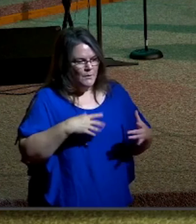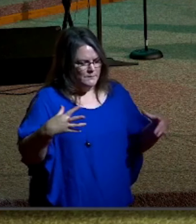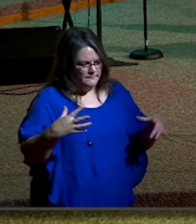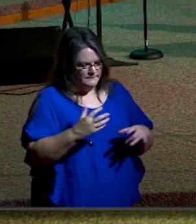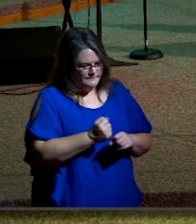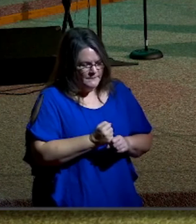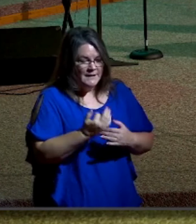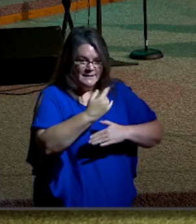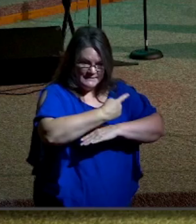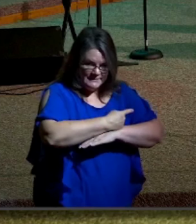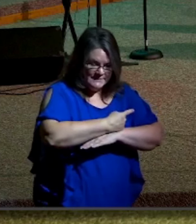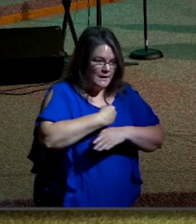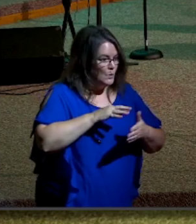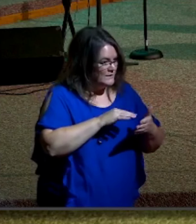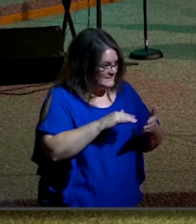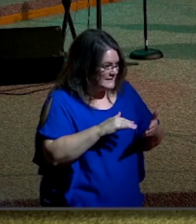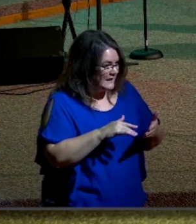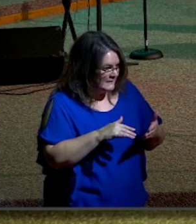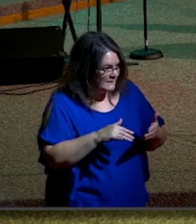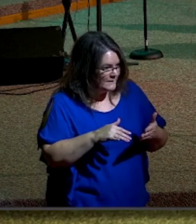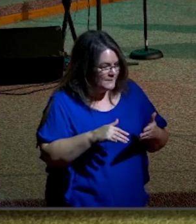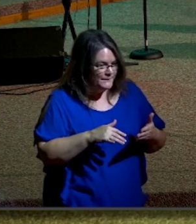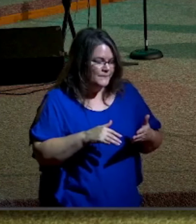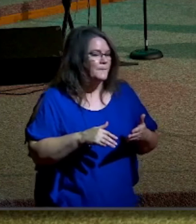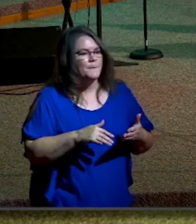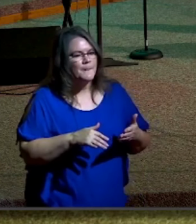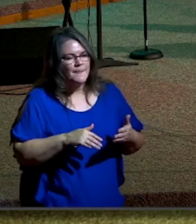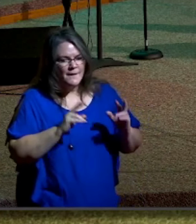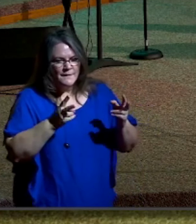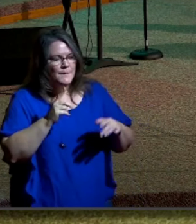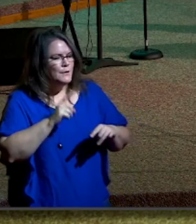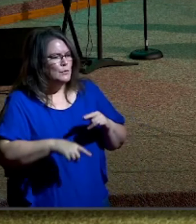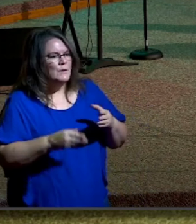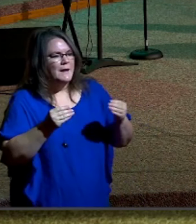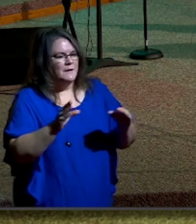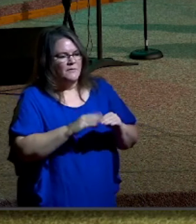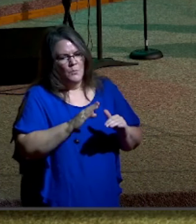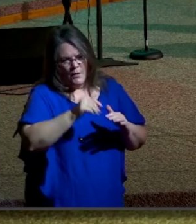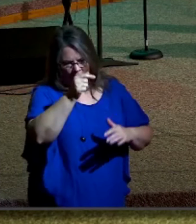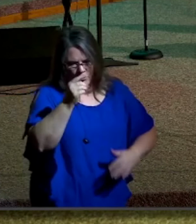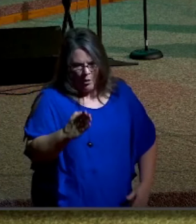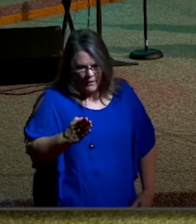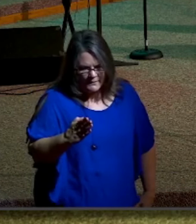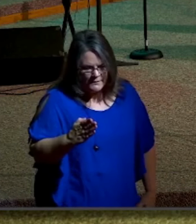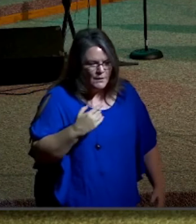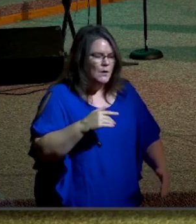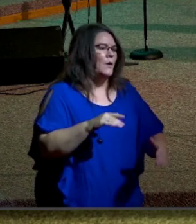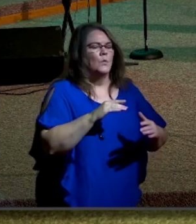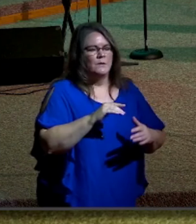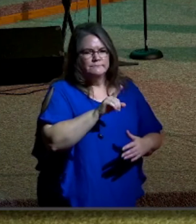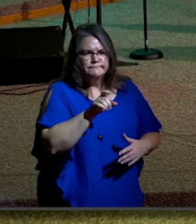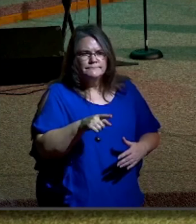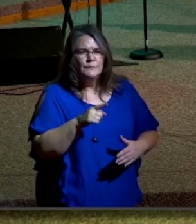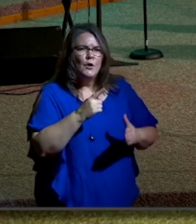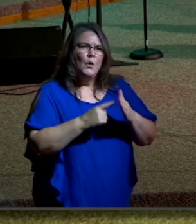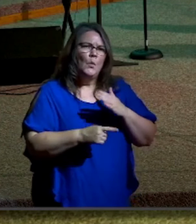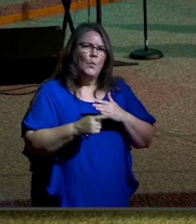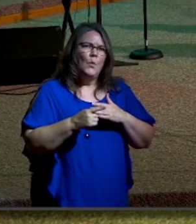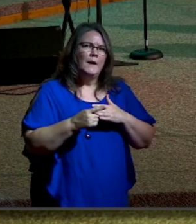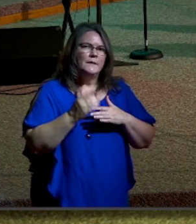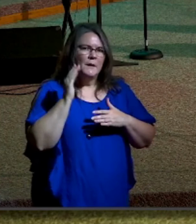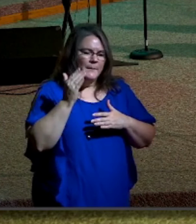we studied the theme that you can't outgive God. We asked the question, what would it look like if